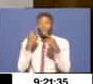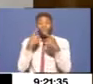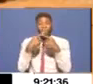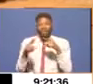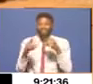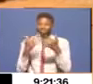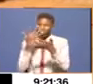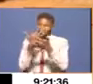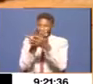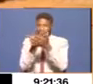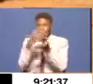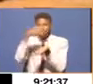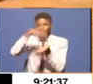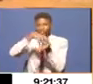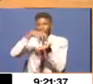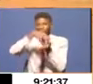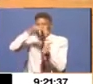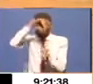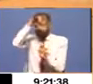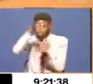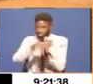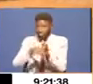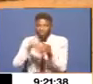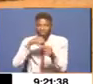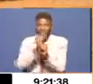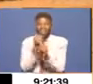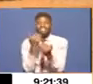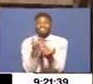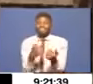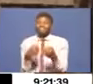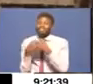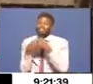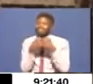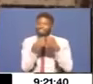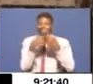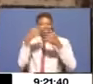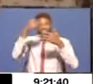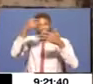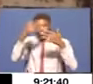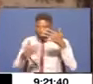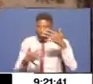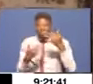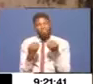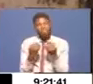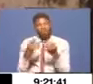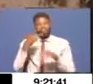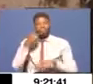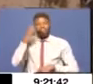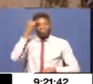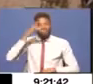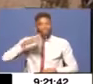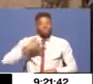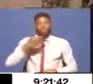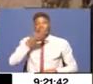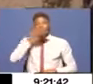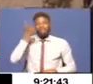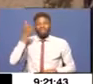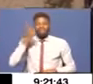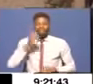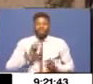facilities exposes such children to a myriad of challenges, and as such many parents prefer to leave their children at